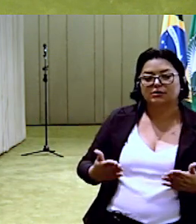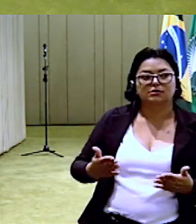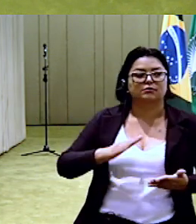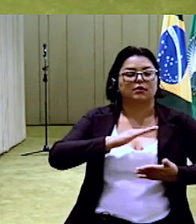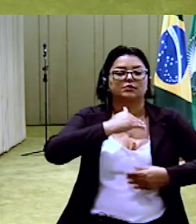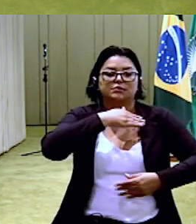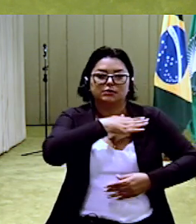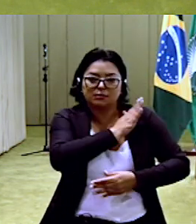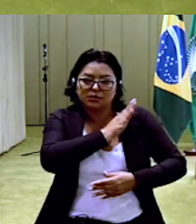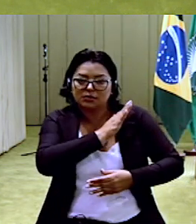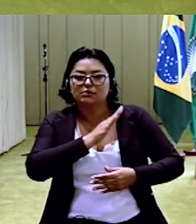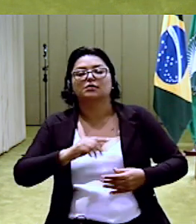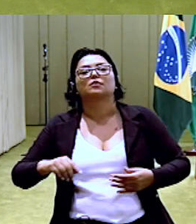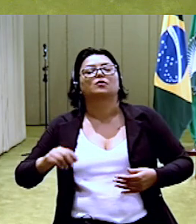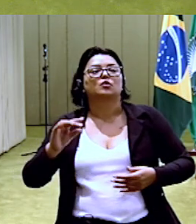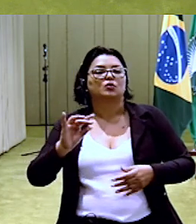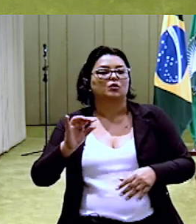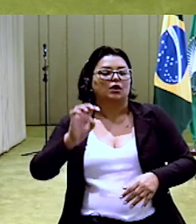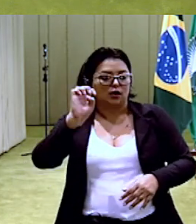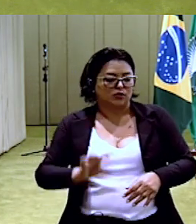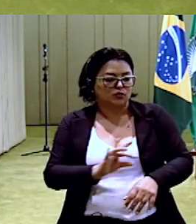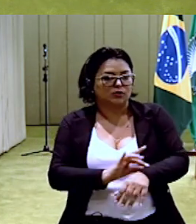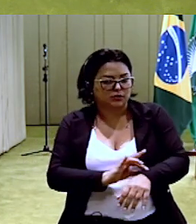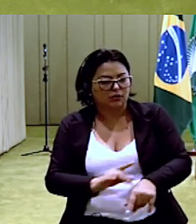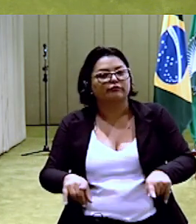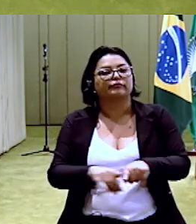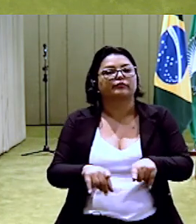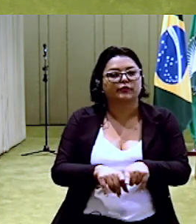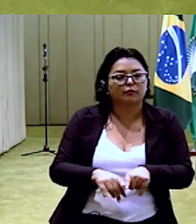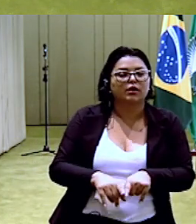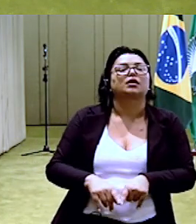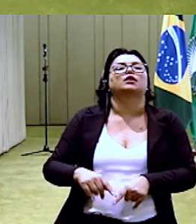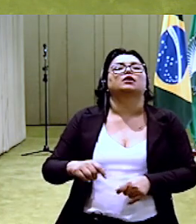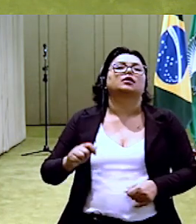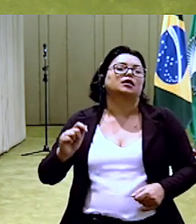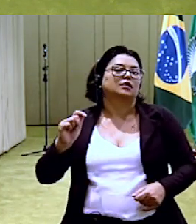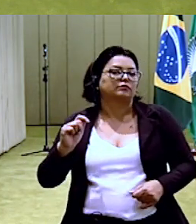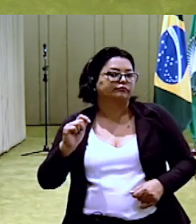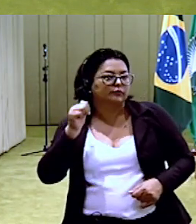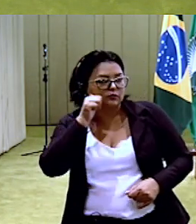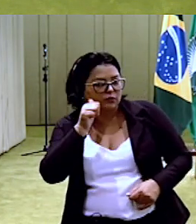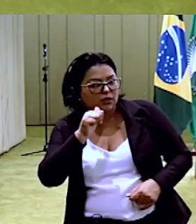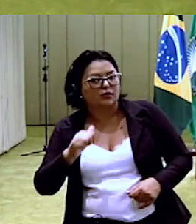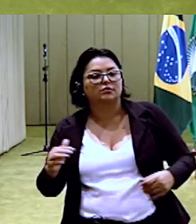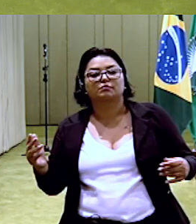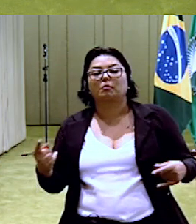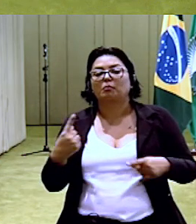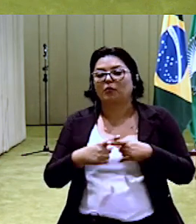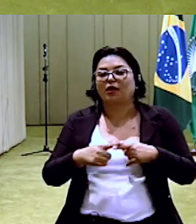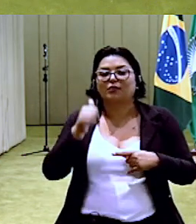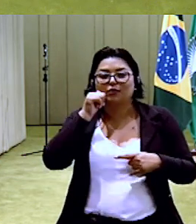de gênero. E as mulheres negras, elas sofrem duplamente discriminação étnico-racial e de